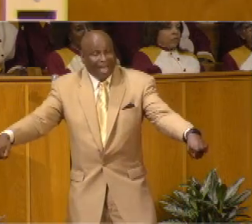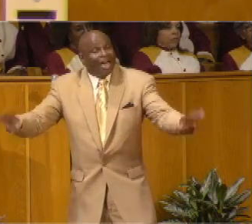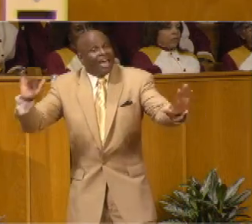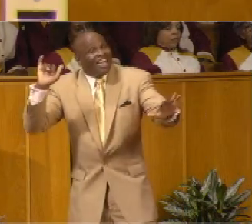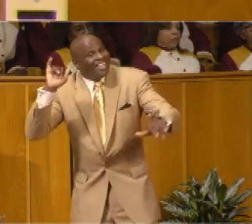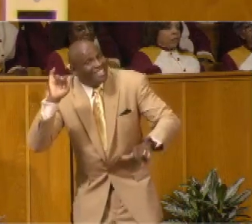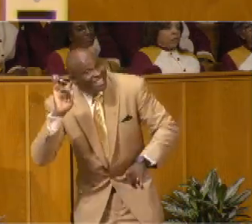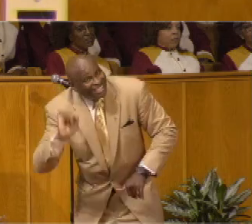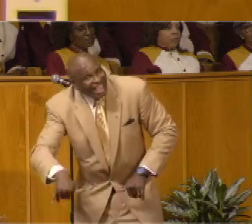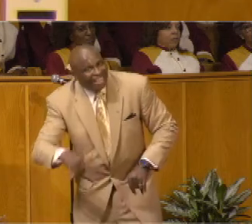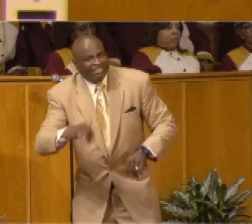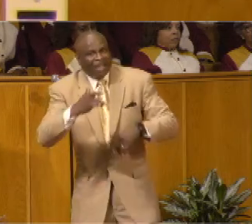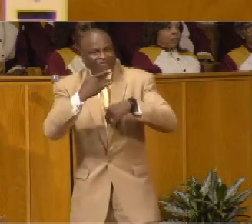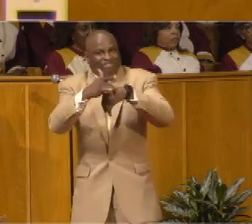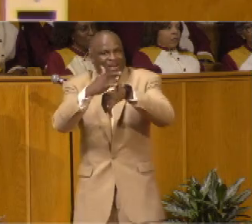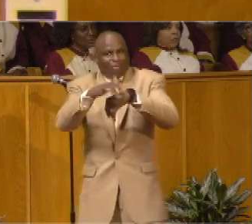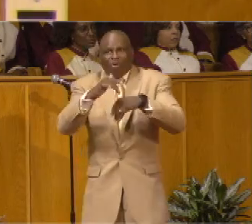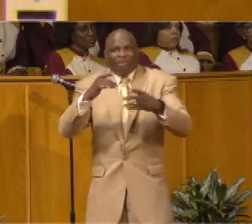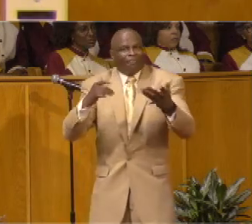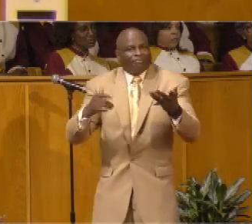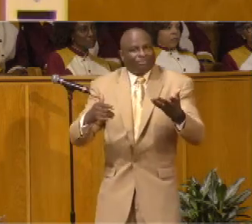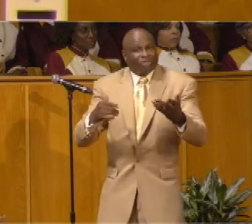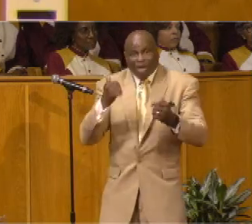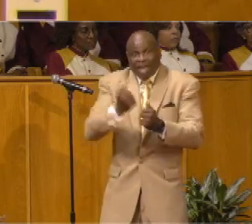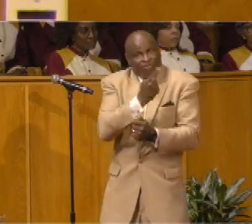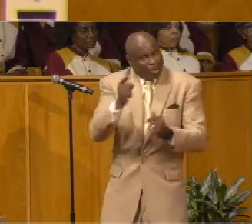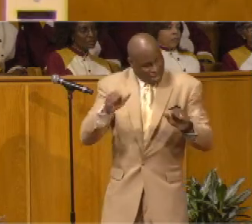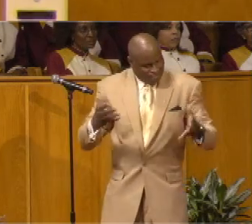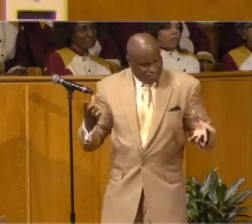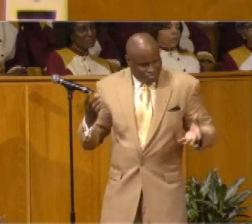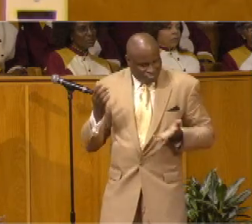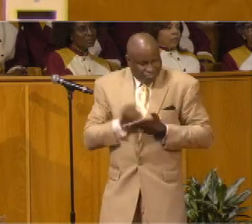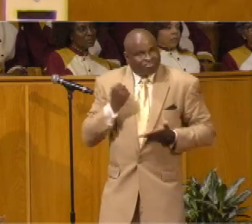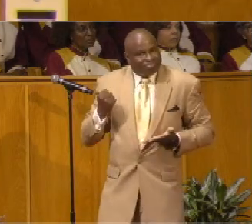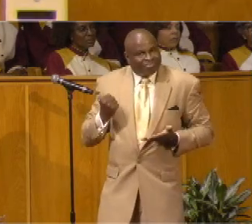That is available to everyone.